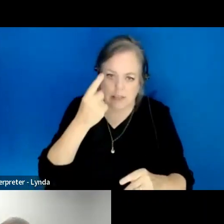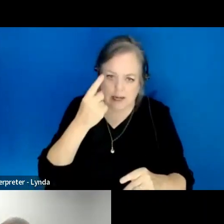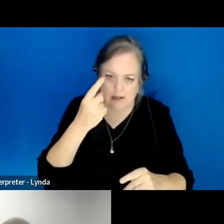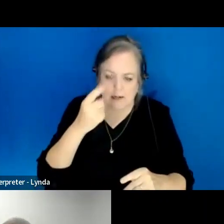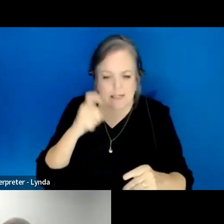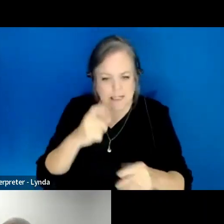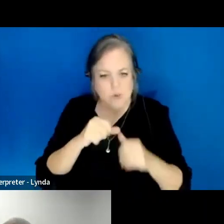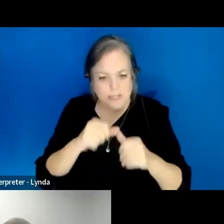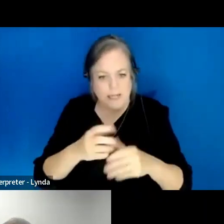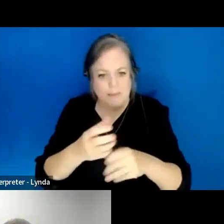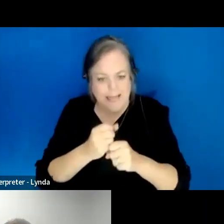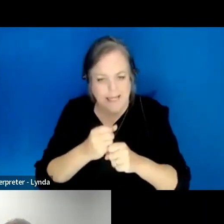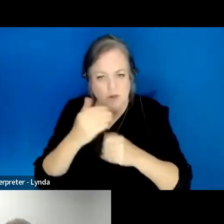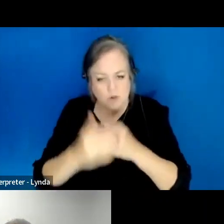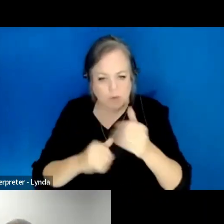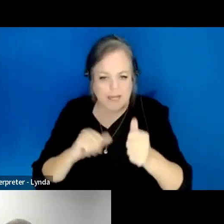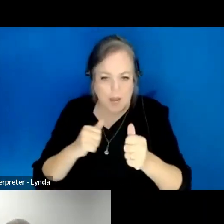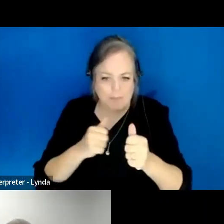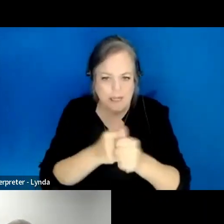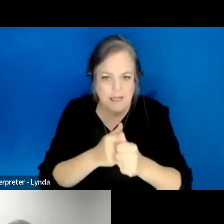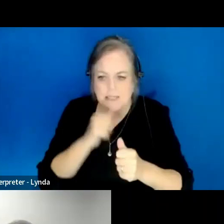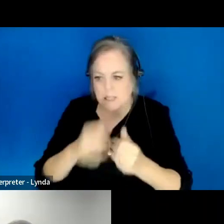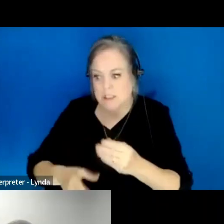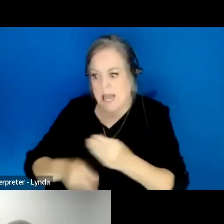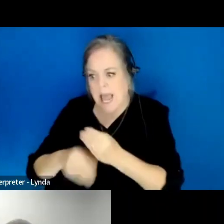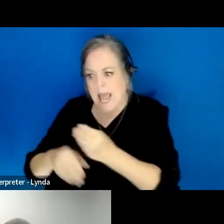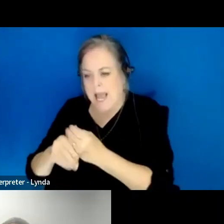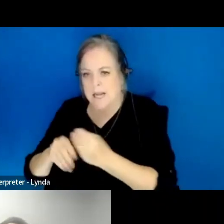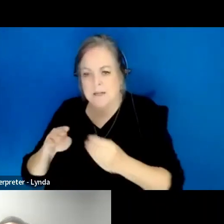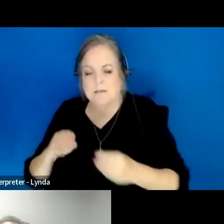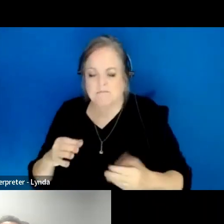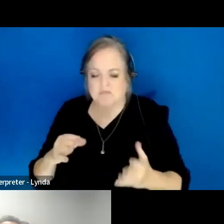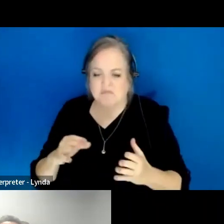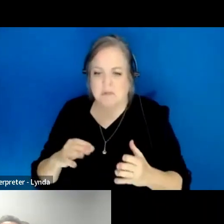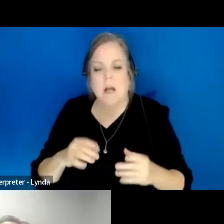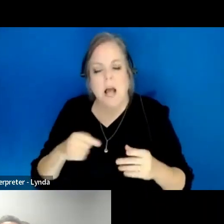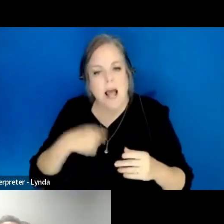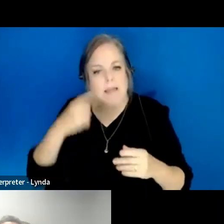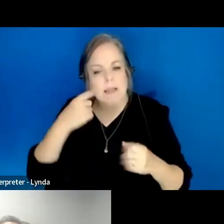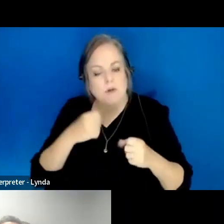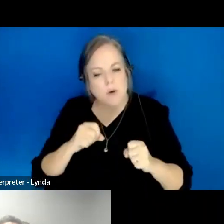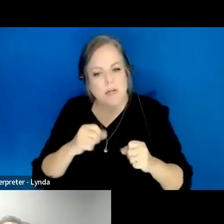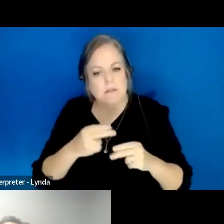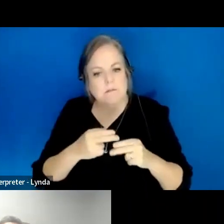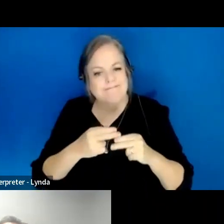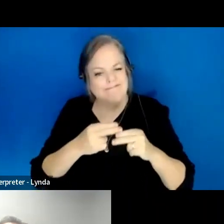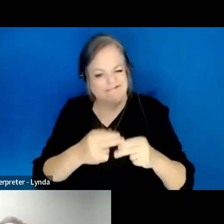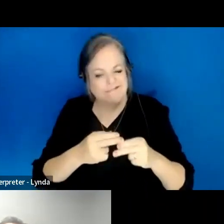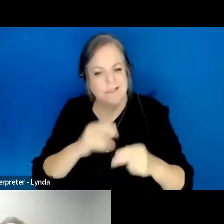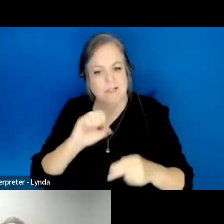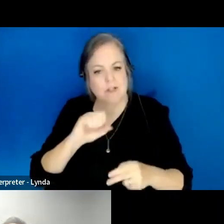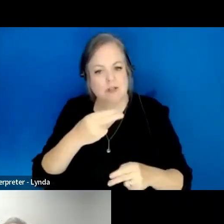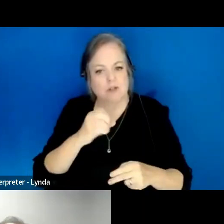keep getting it to be up to date. It's not just like an added benefit. So I think we're trying to lean towards more of using the word shot